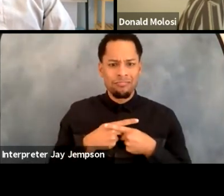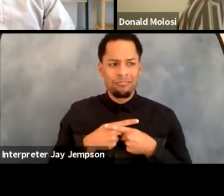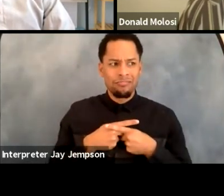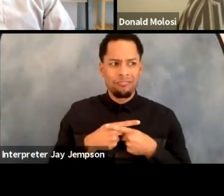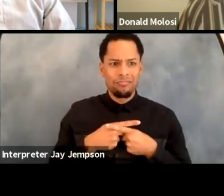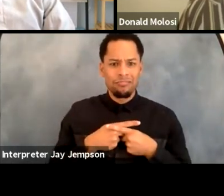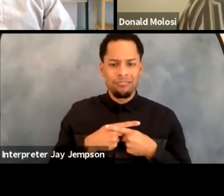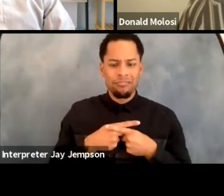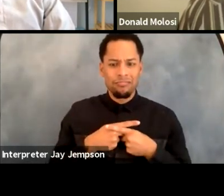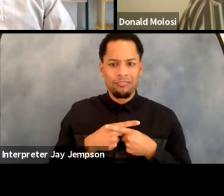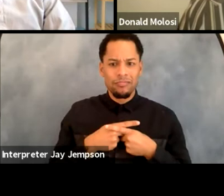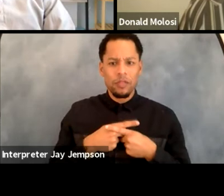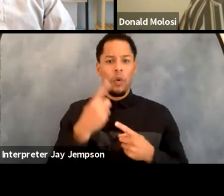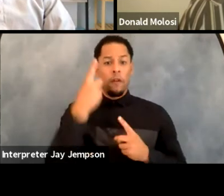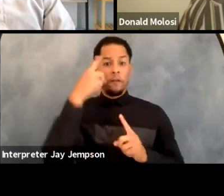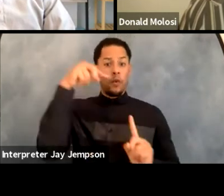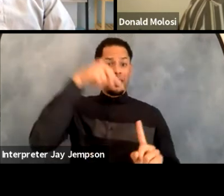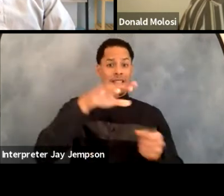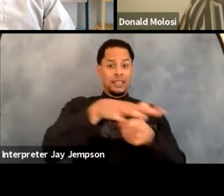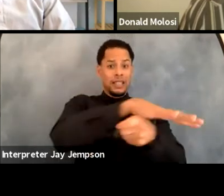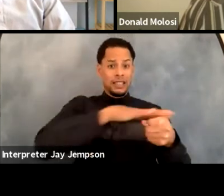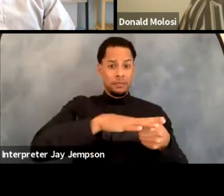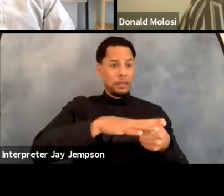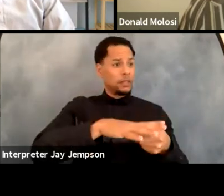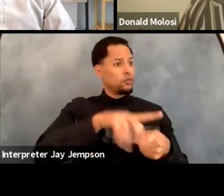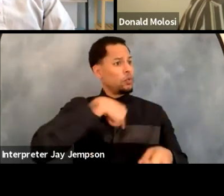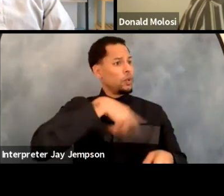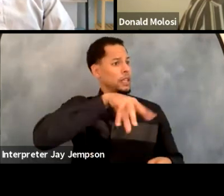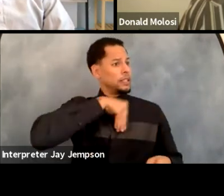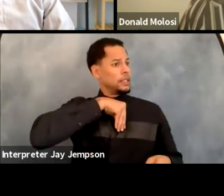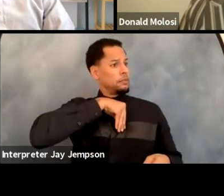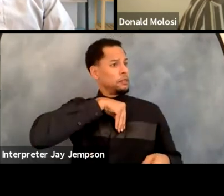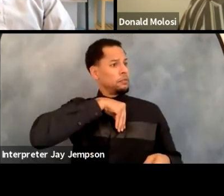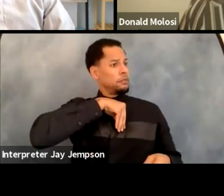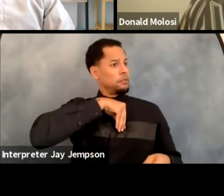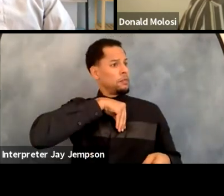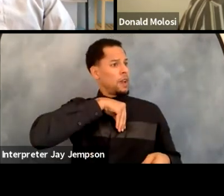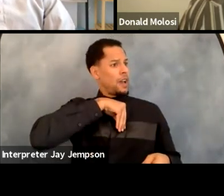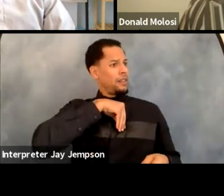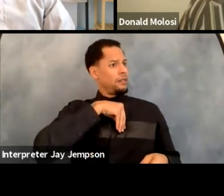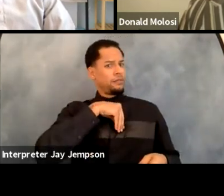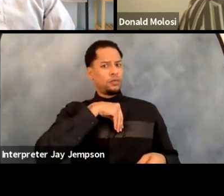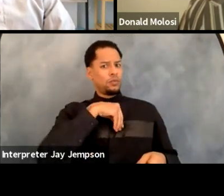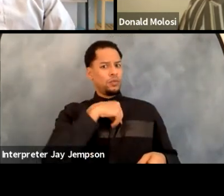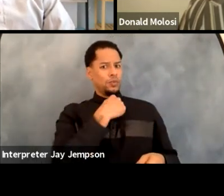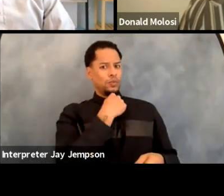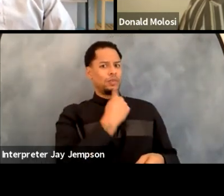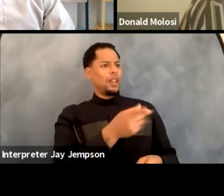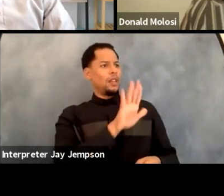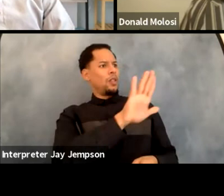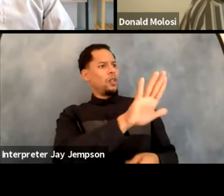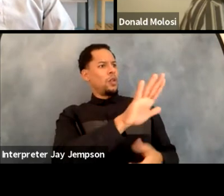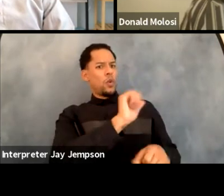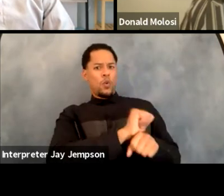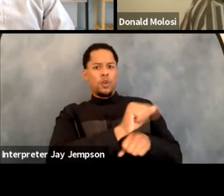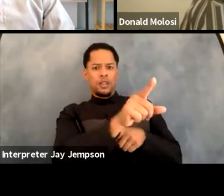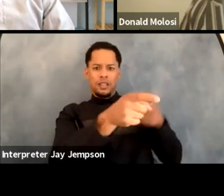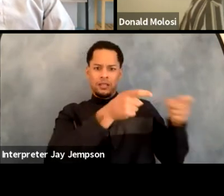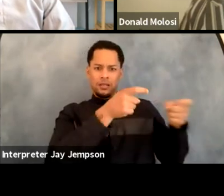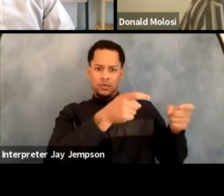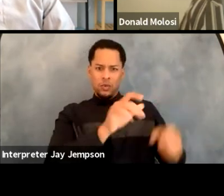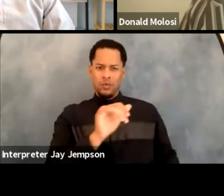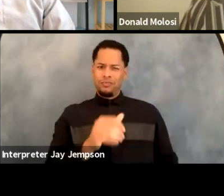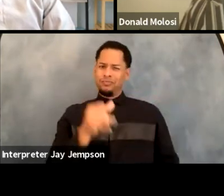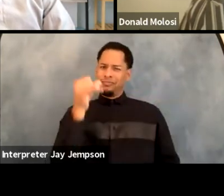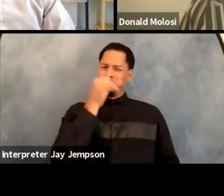if for this space to accept me, I have to be telling this type of work. You understand? So, which is why